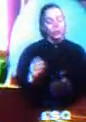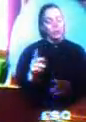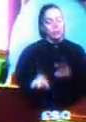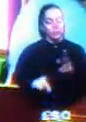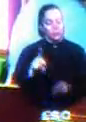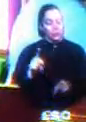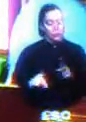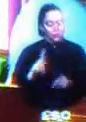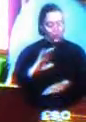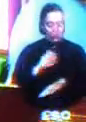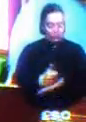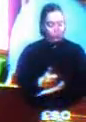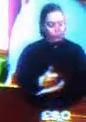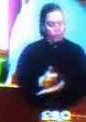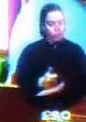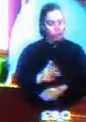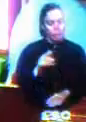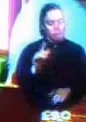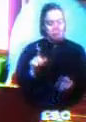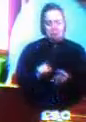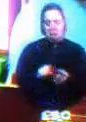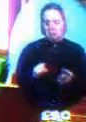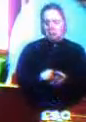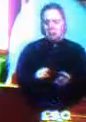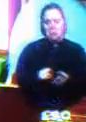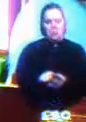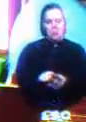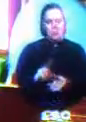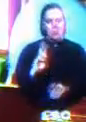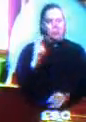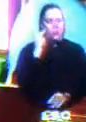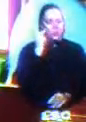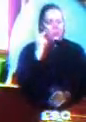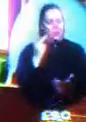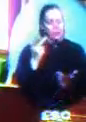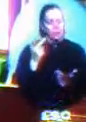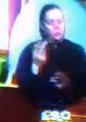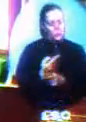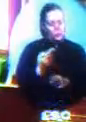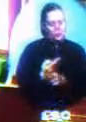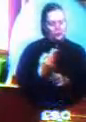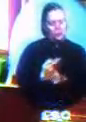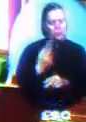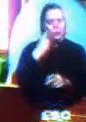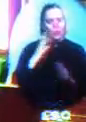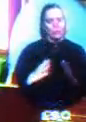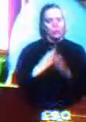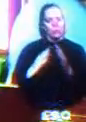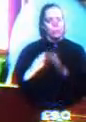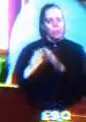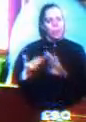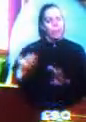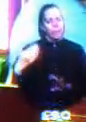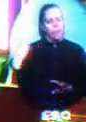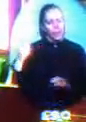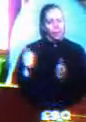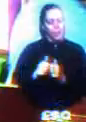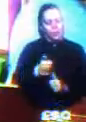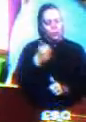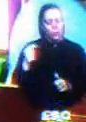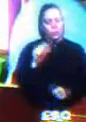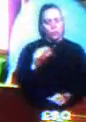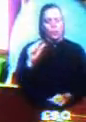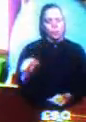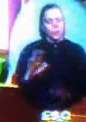is exactly the same policy that has been used by previous governments for past summits. All claims were to